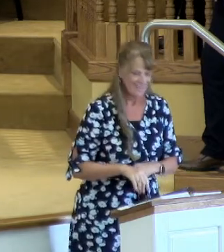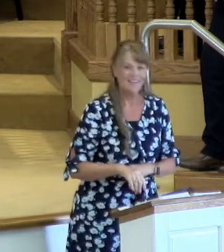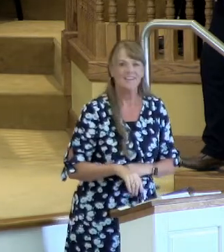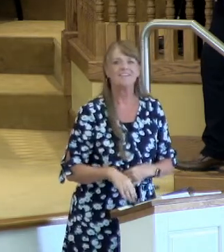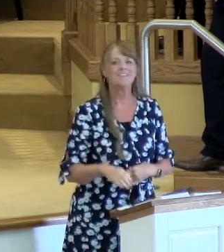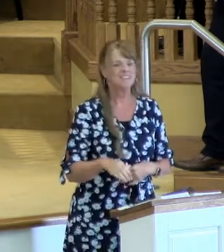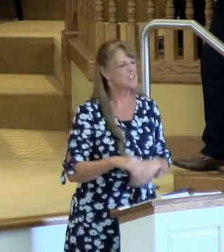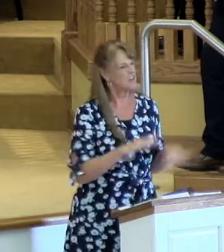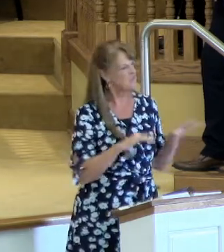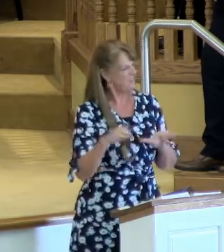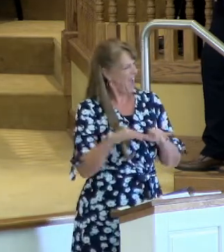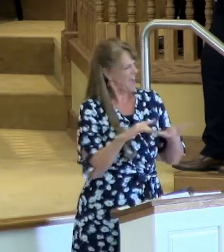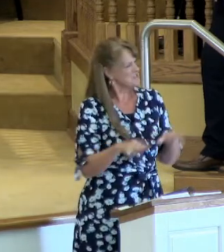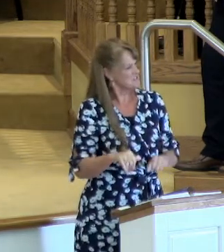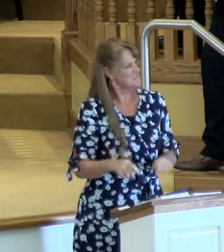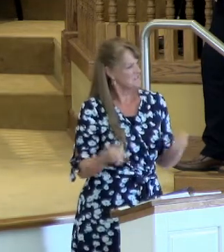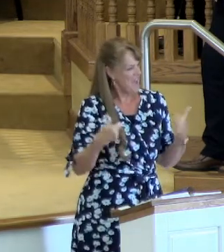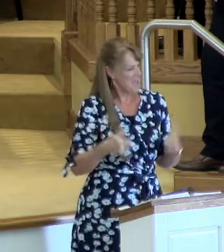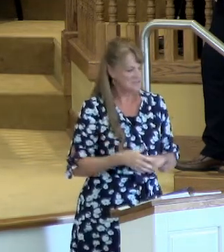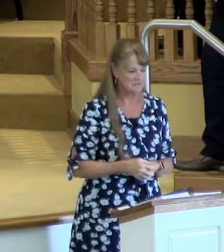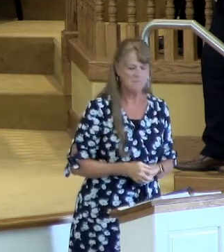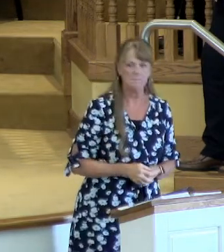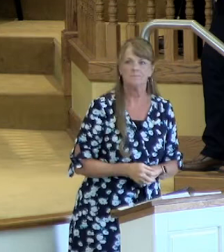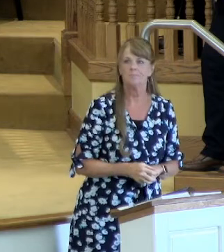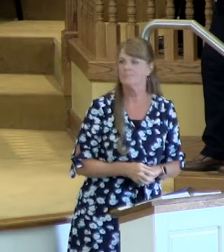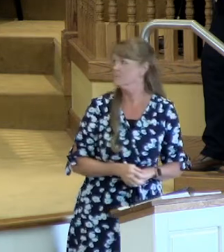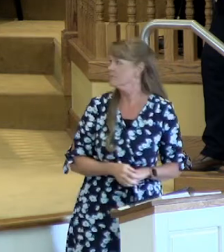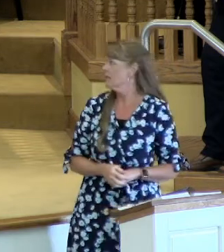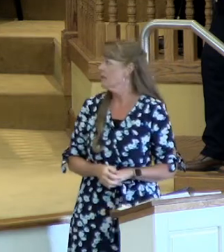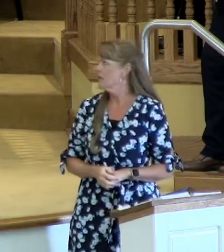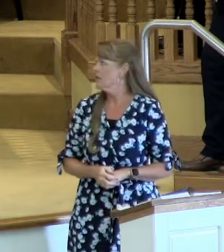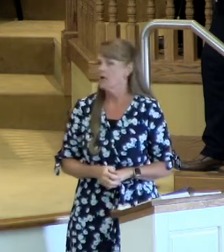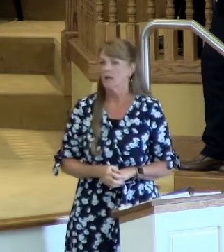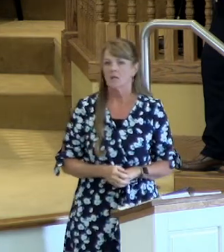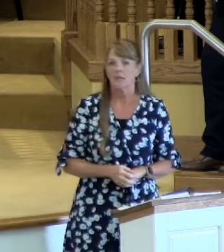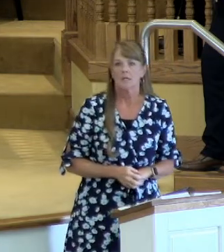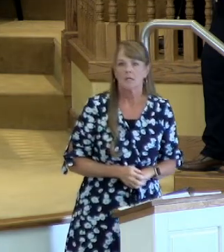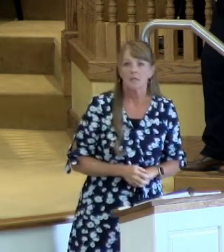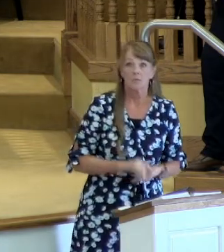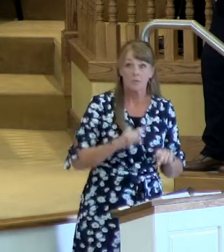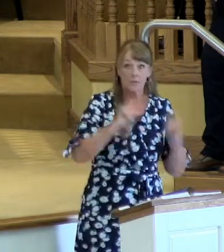pretty peppy one. It's a fun one for us to learn again, and it's important for us Christians to know. Here we go.